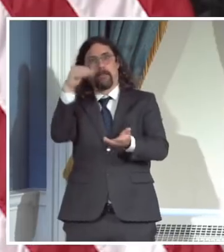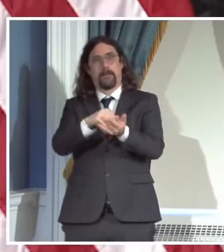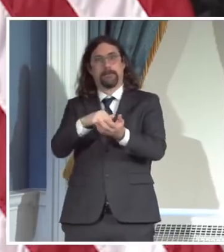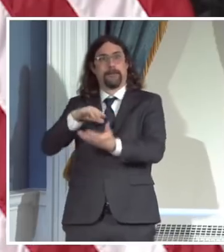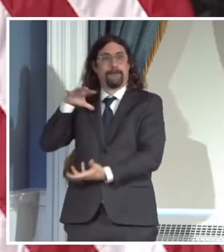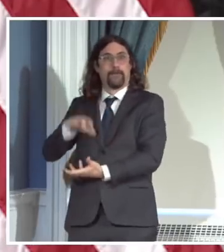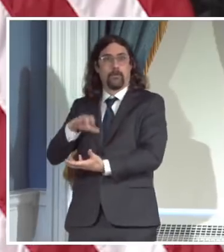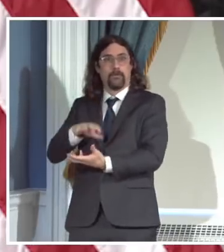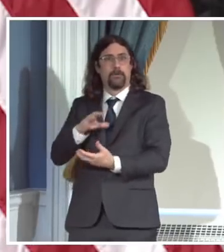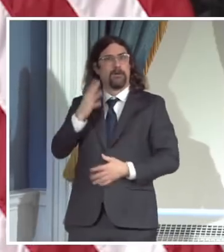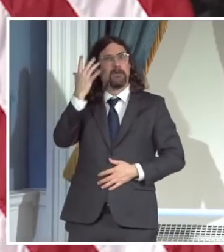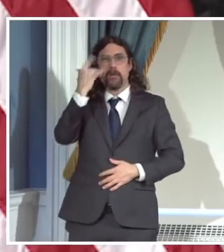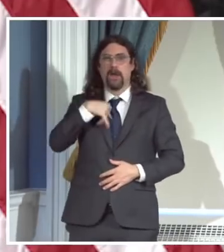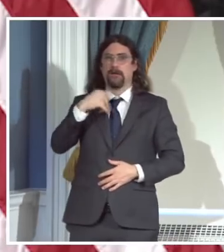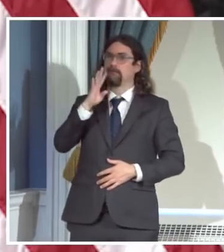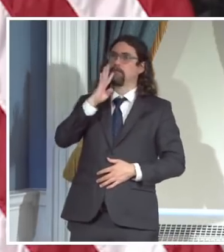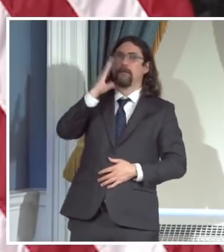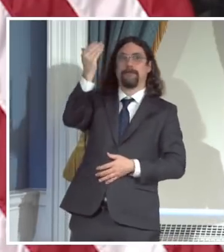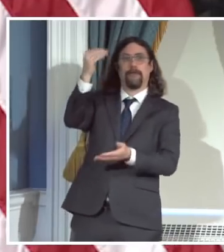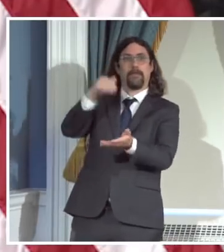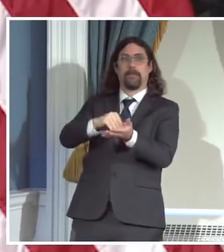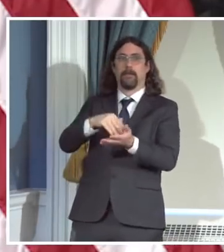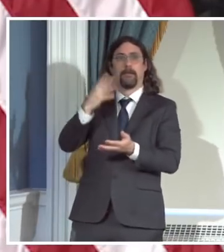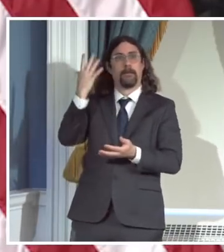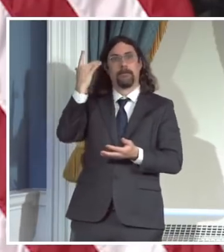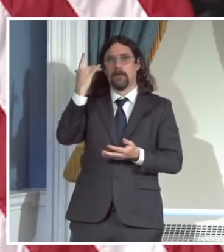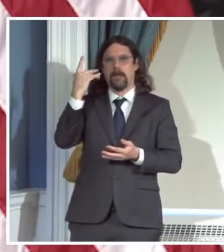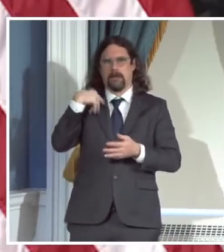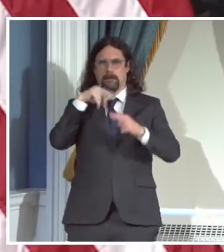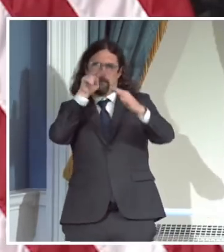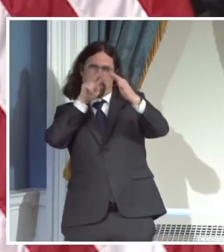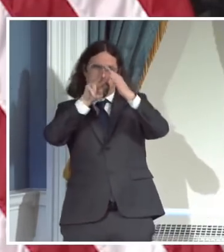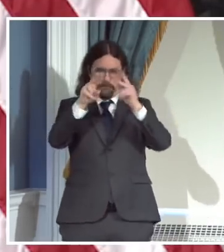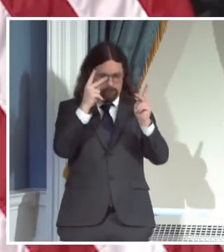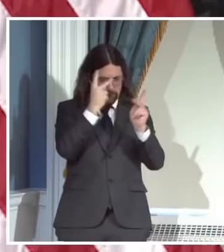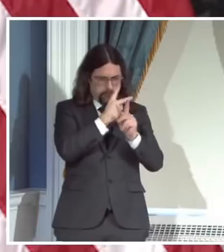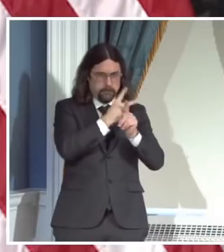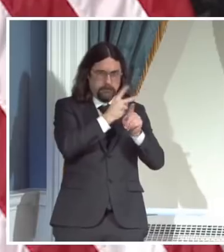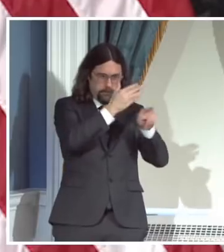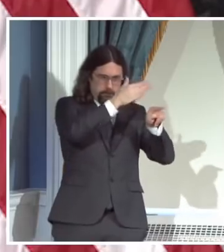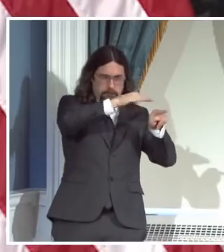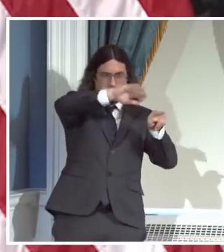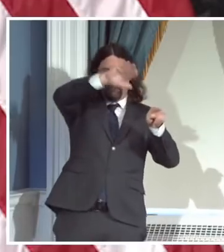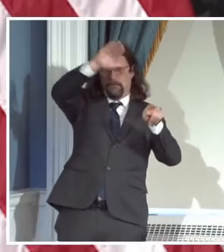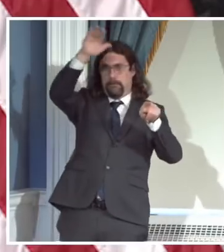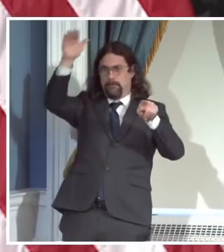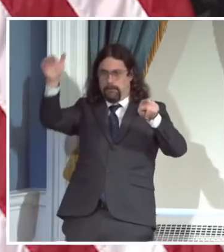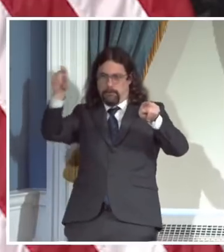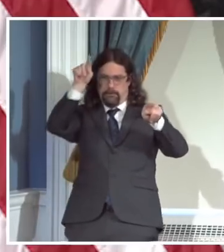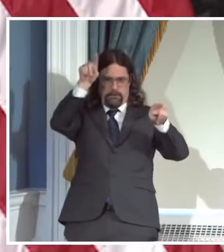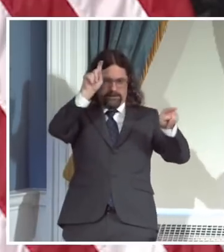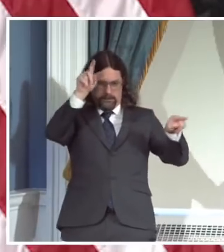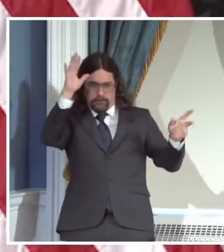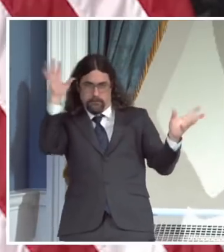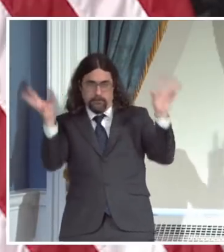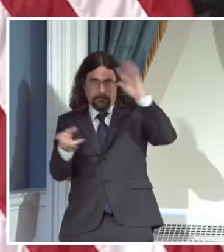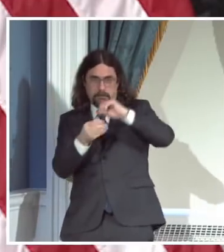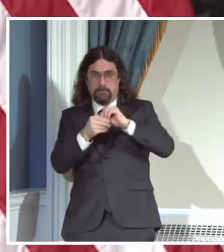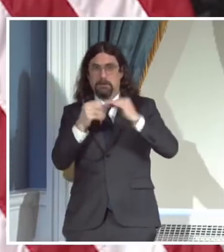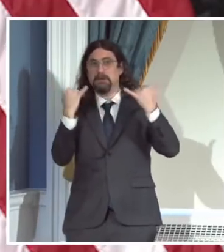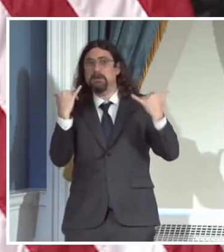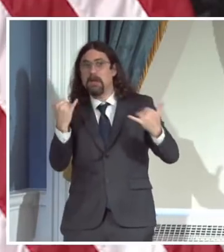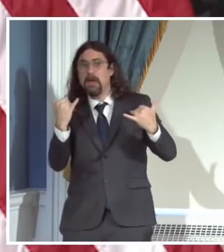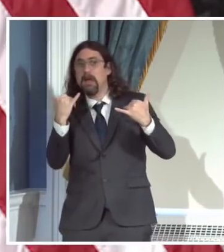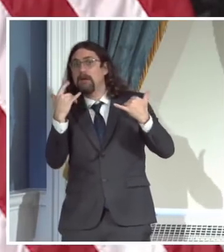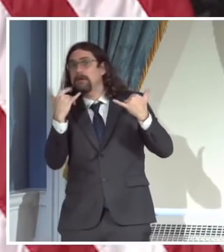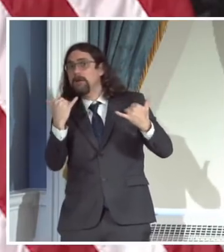I've told the President of the United States and everyone else I've spoken to in the federal government, that is the true number. And the second we